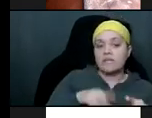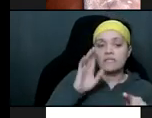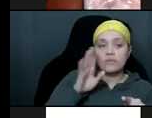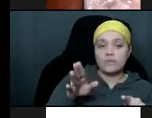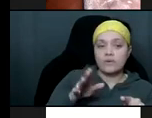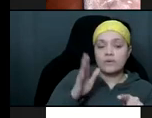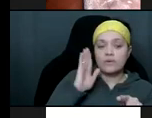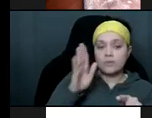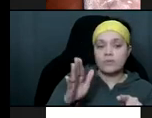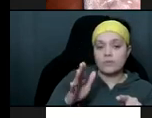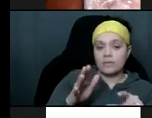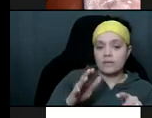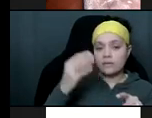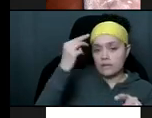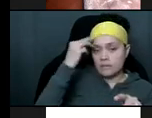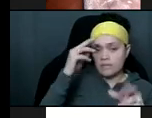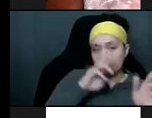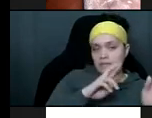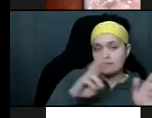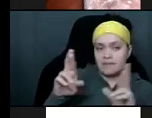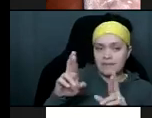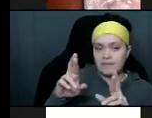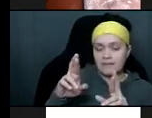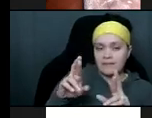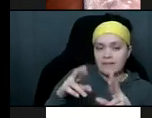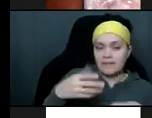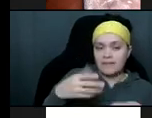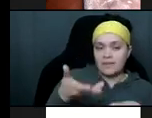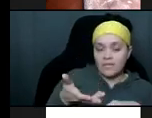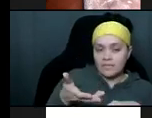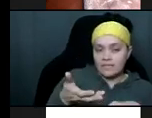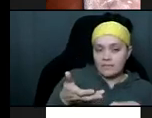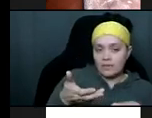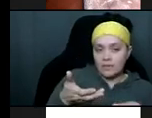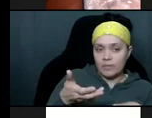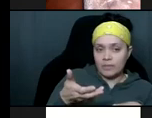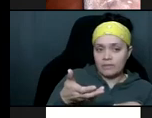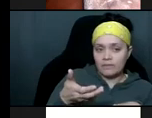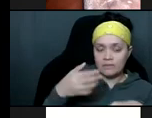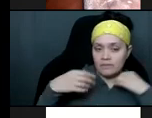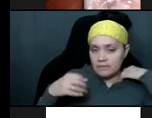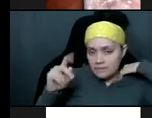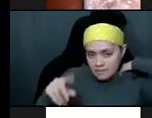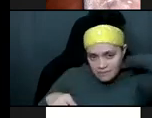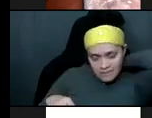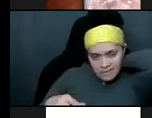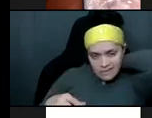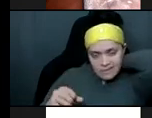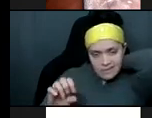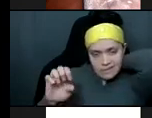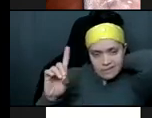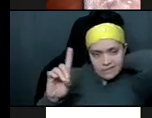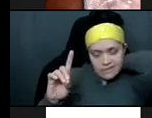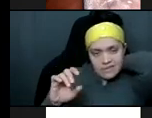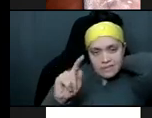be mentally prompted to remember that in the future. Okay, so the Torres